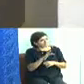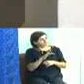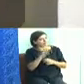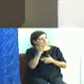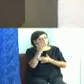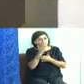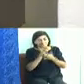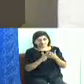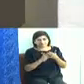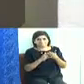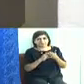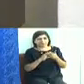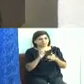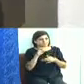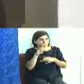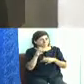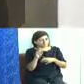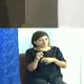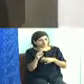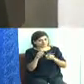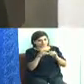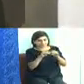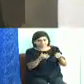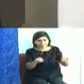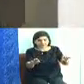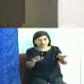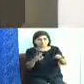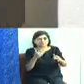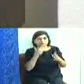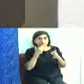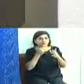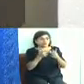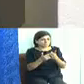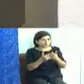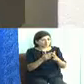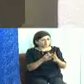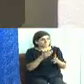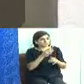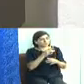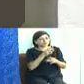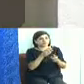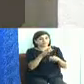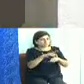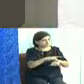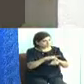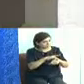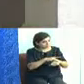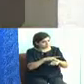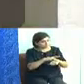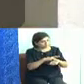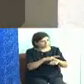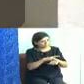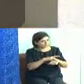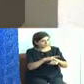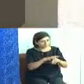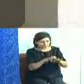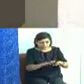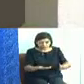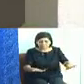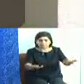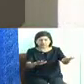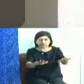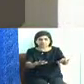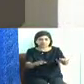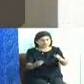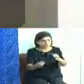those seeds fall onto good ground, ground that was fertile, ground that